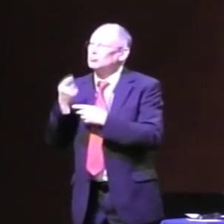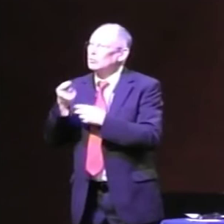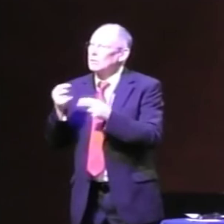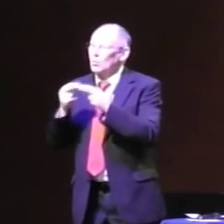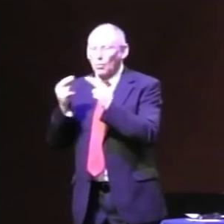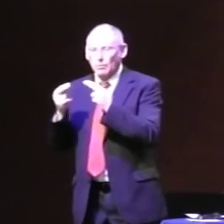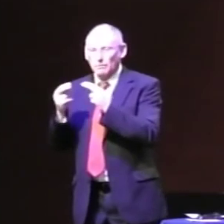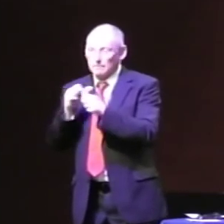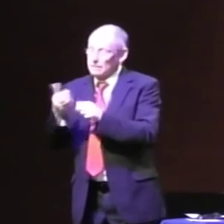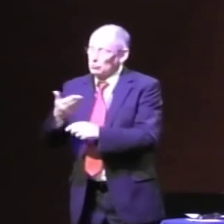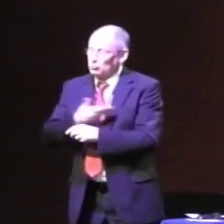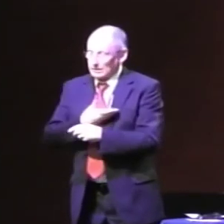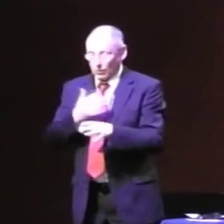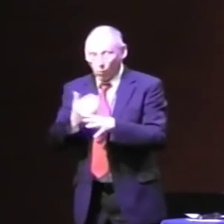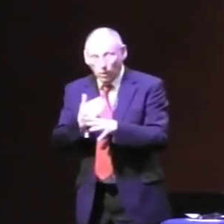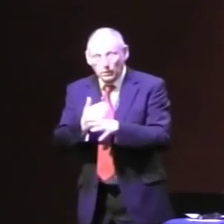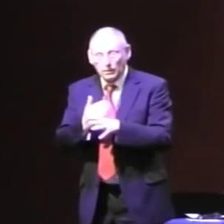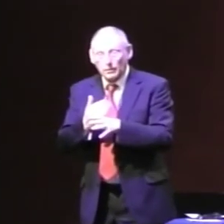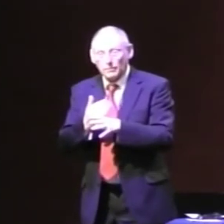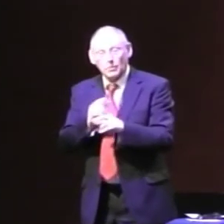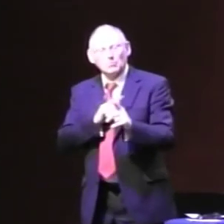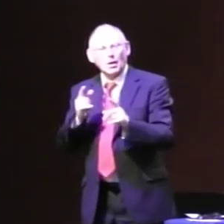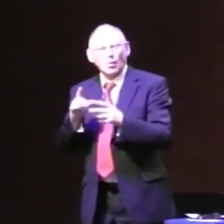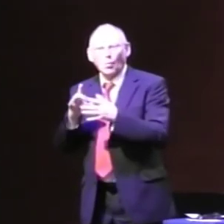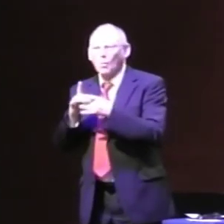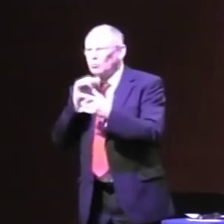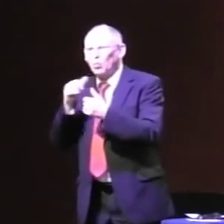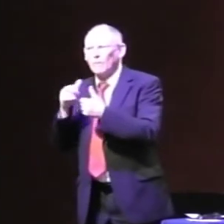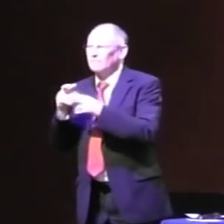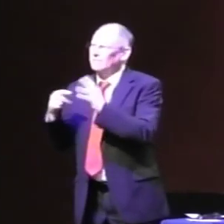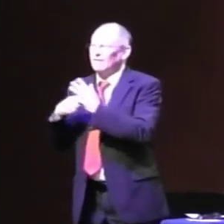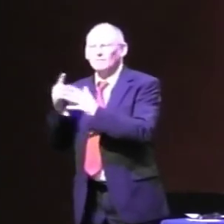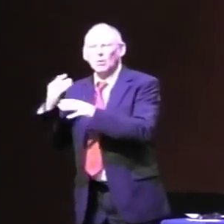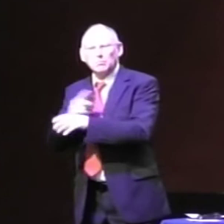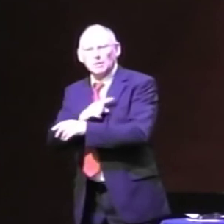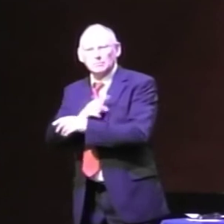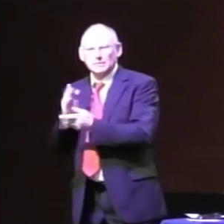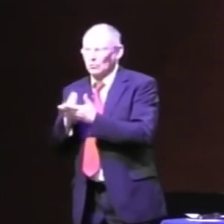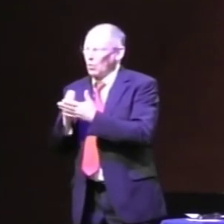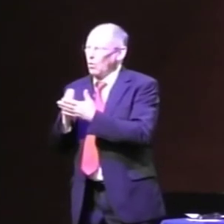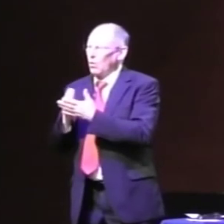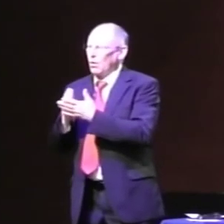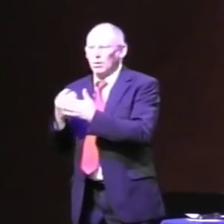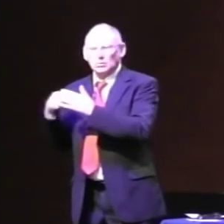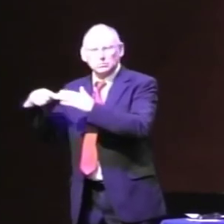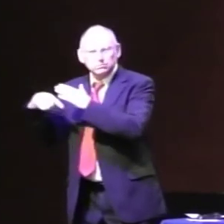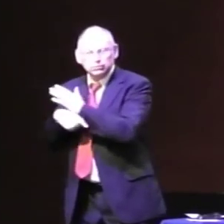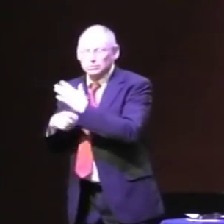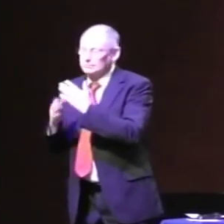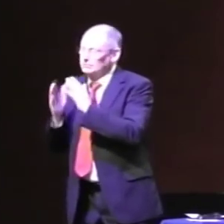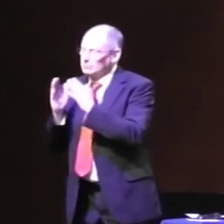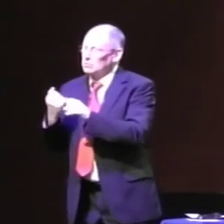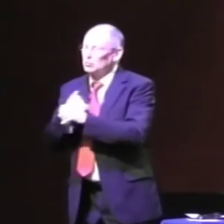fight for better rights at work, but if their home is unfit for purpose or driving members to the brink of bankruptcy, then we must do